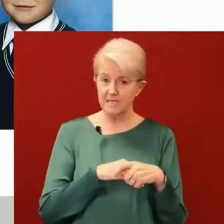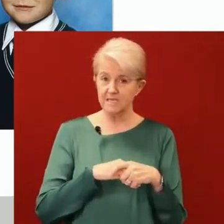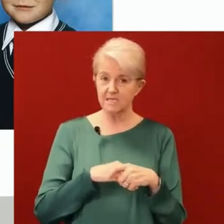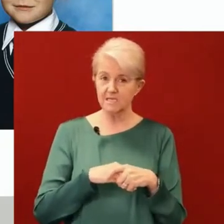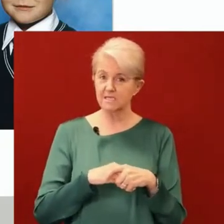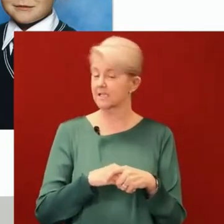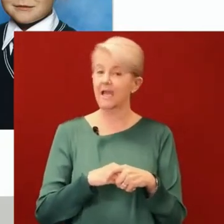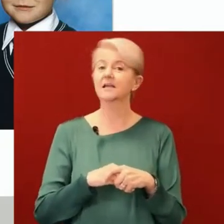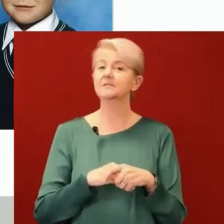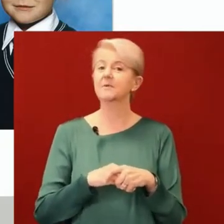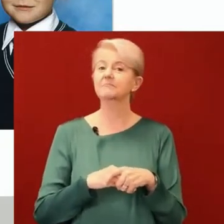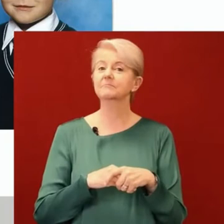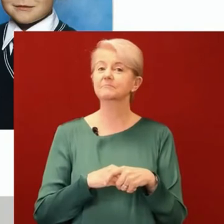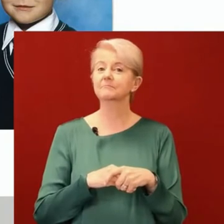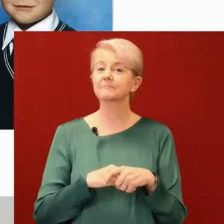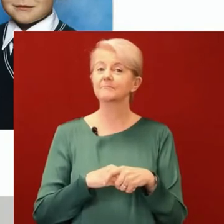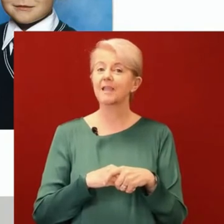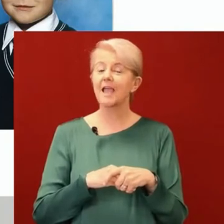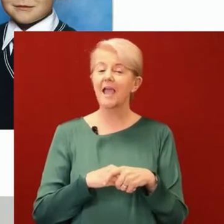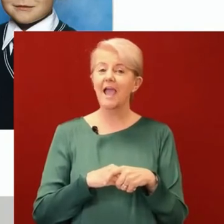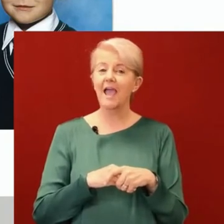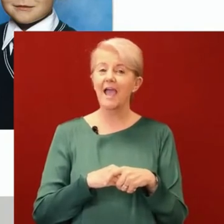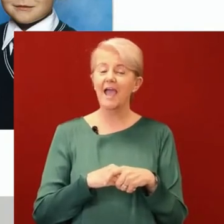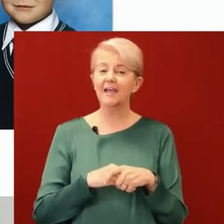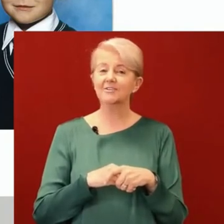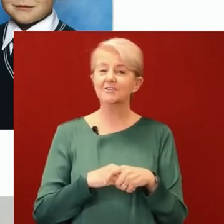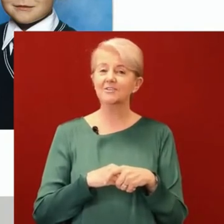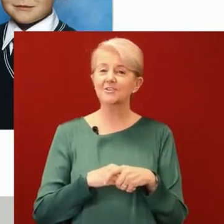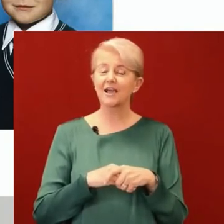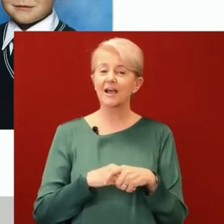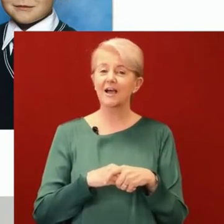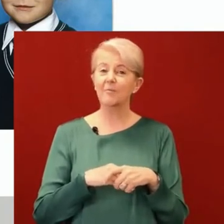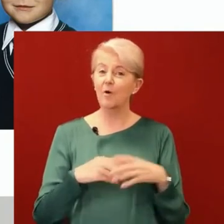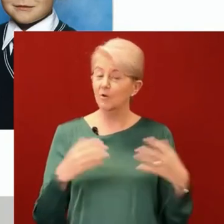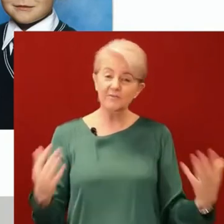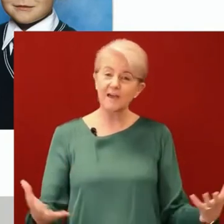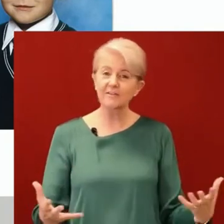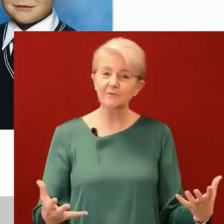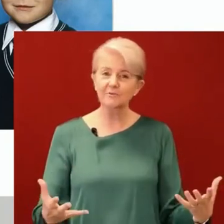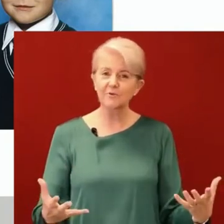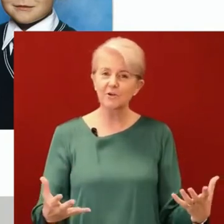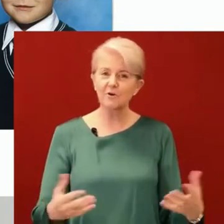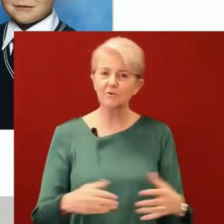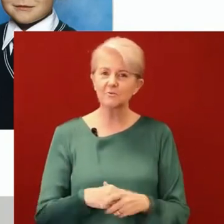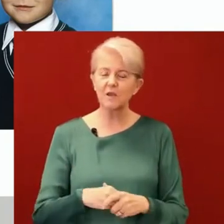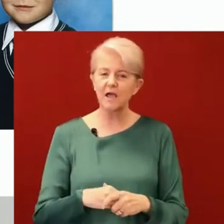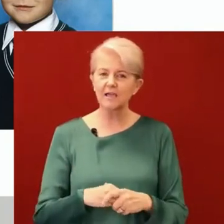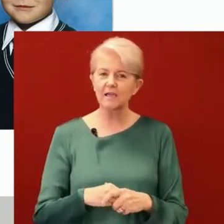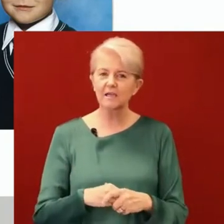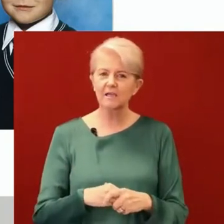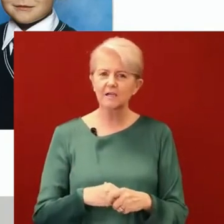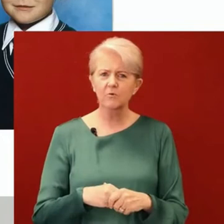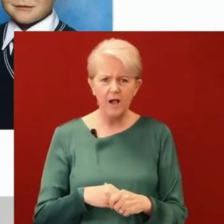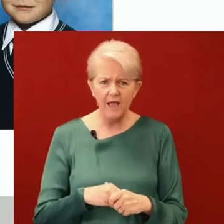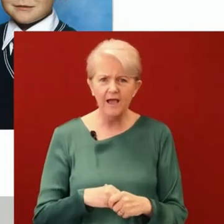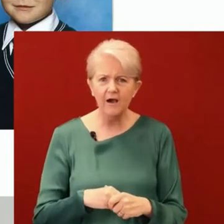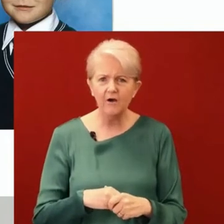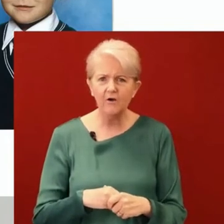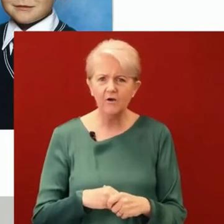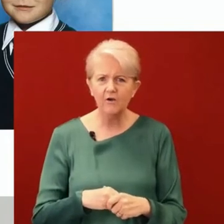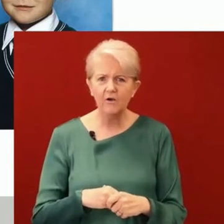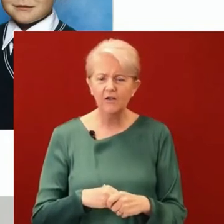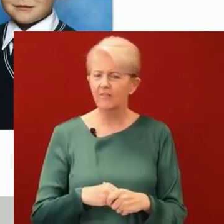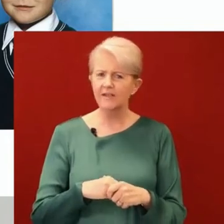my mummy is a gay lesbian." And all of the other little four-year-olds were like,